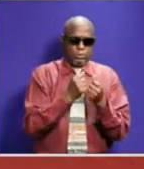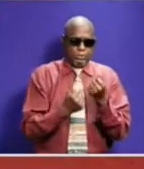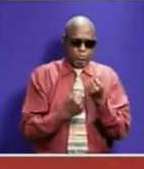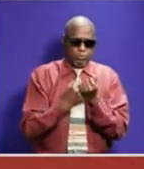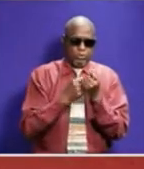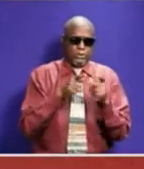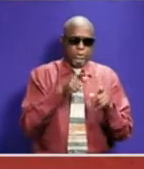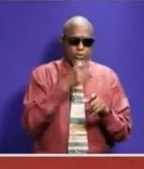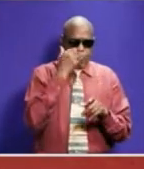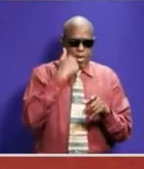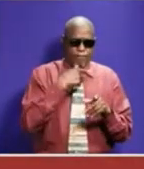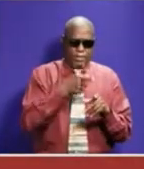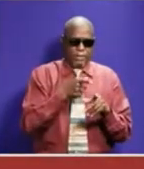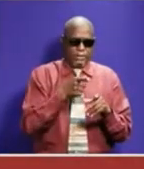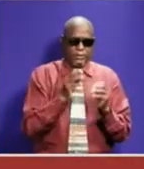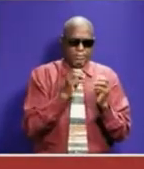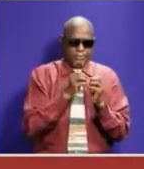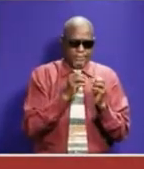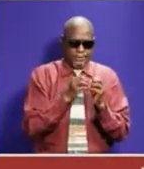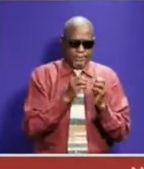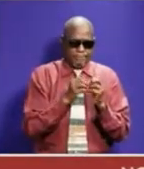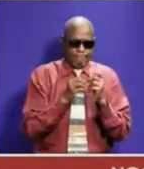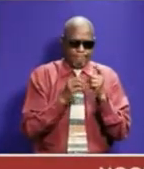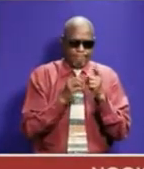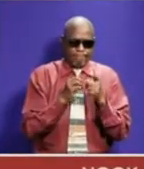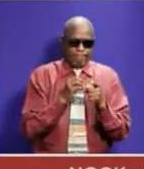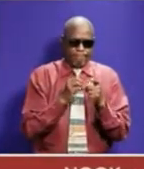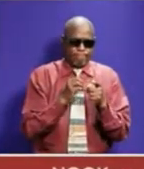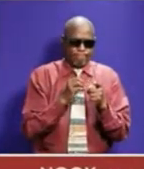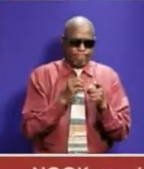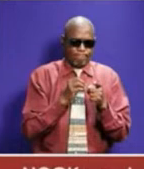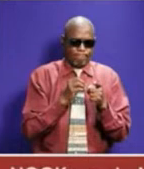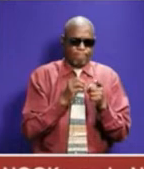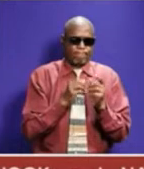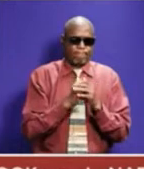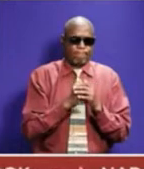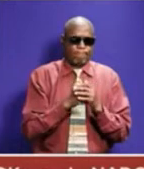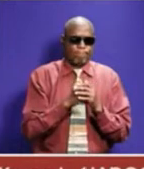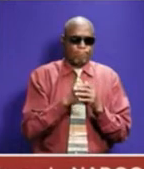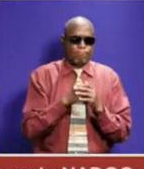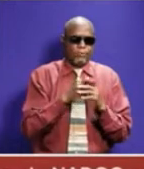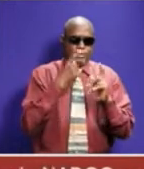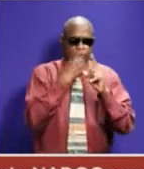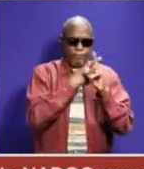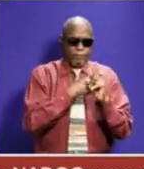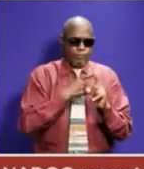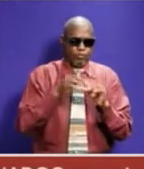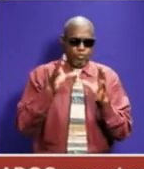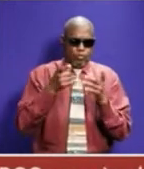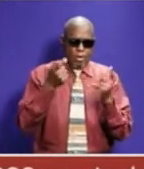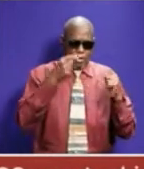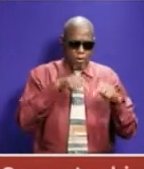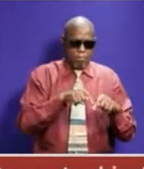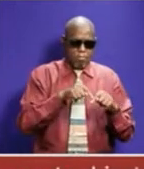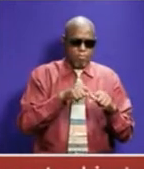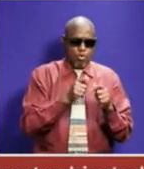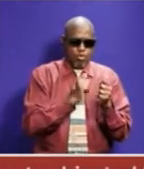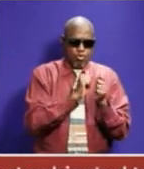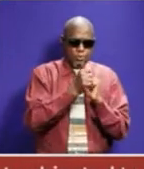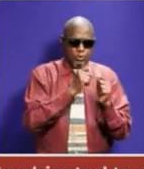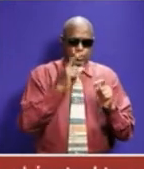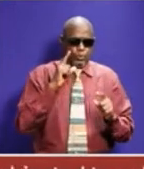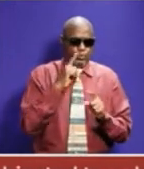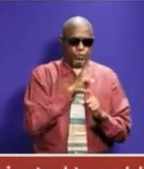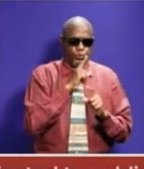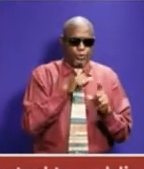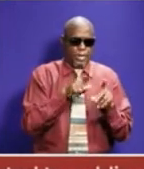this event. And we are grateful that the top teams in the country were able to come on board, very competitive also as a